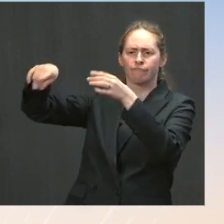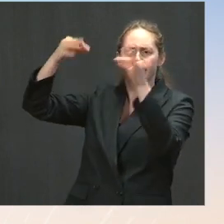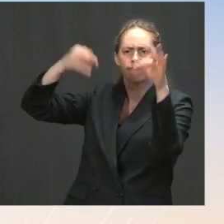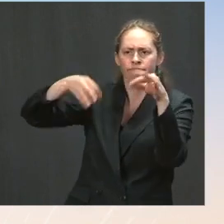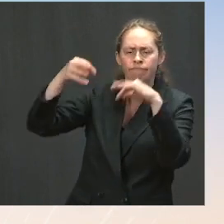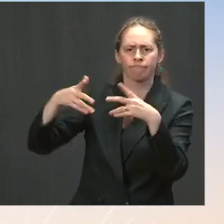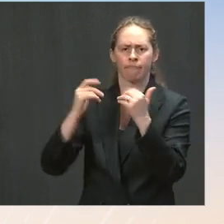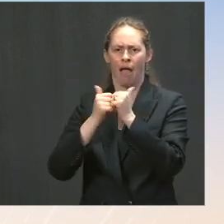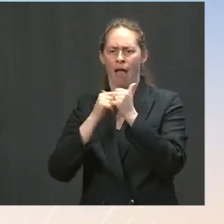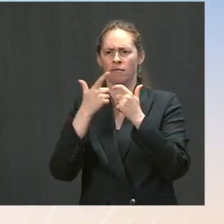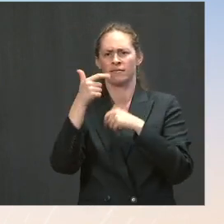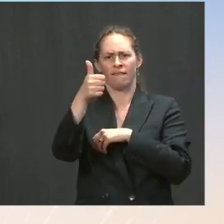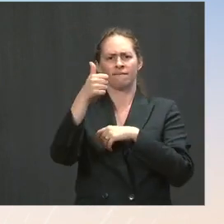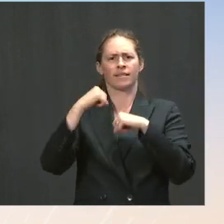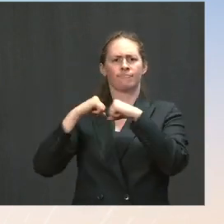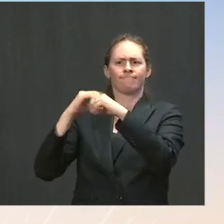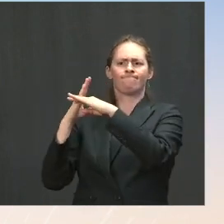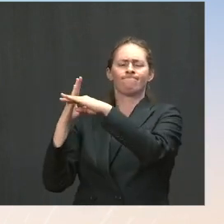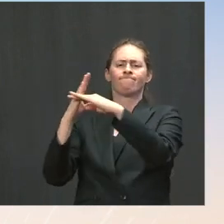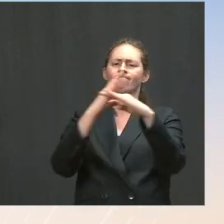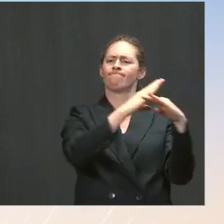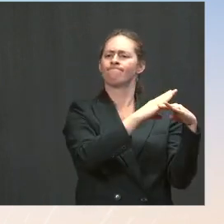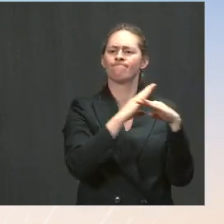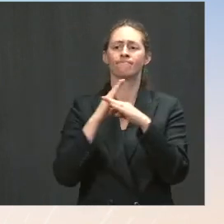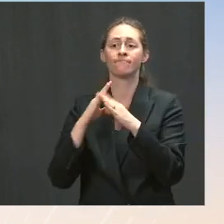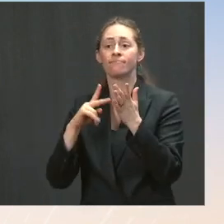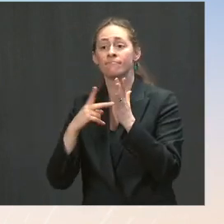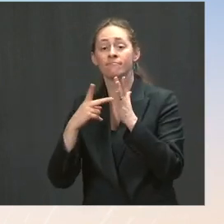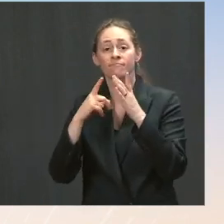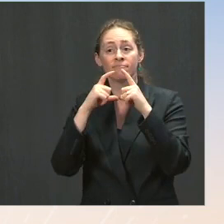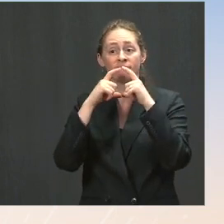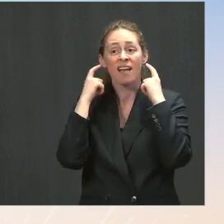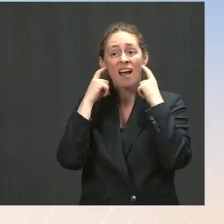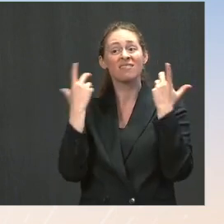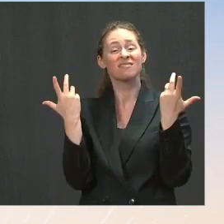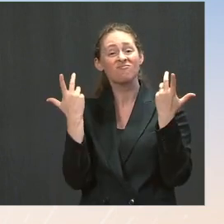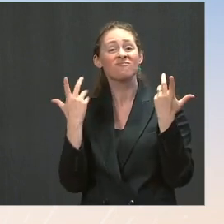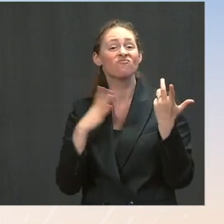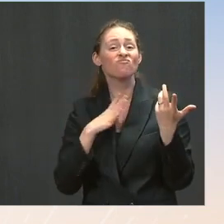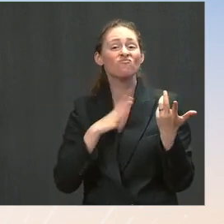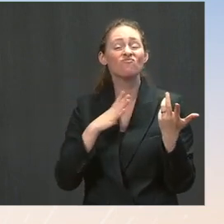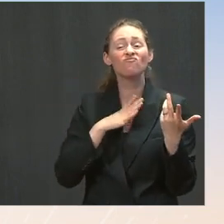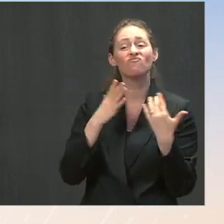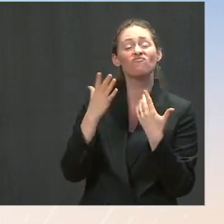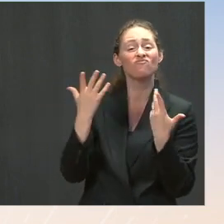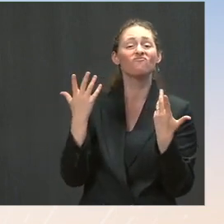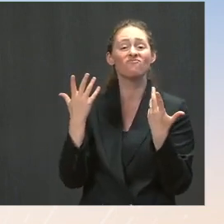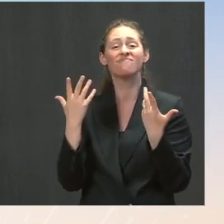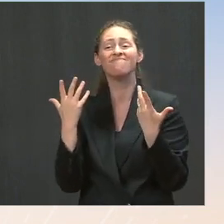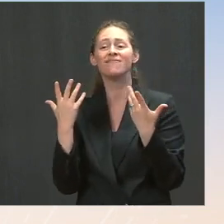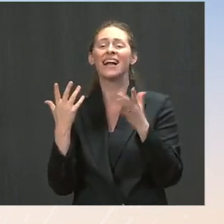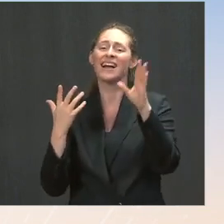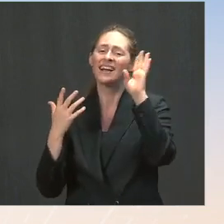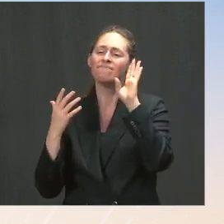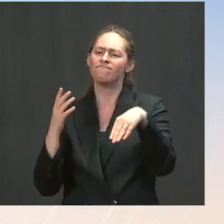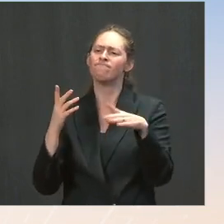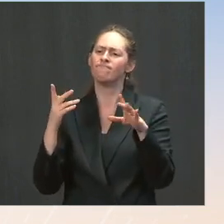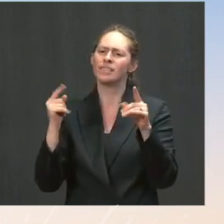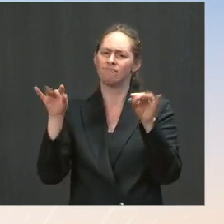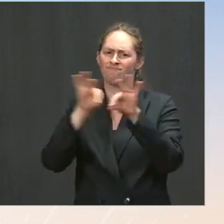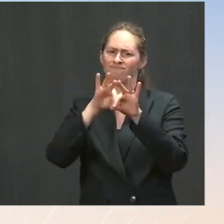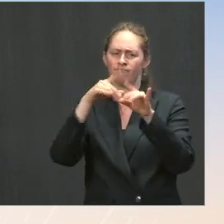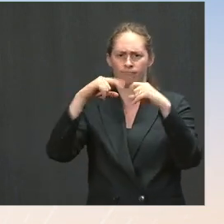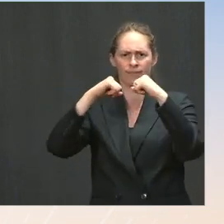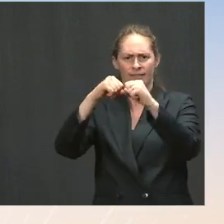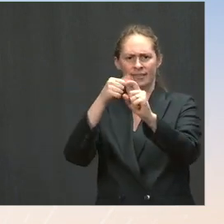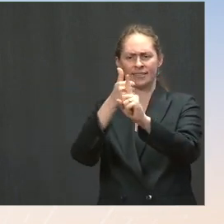not saying that wearing a mask is convenient or people feel like it, but we are telling you that that is the way to protect yourself, protect your loved ones, and